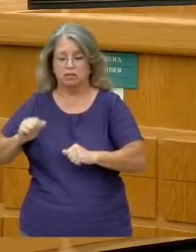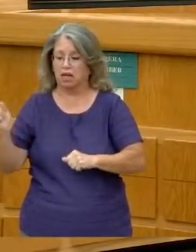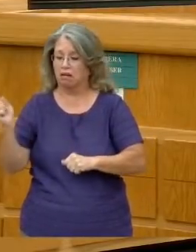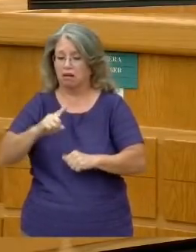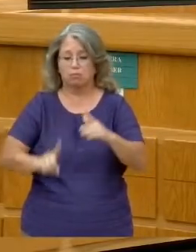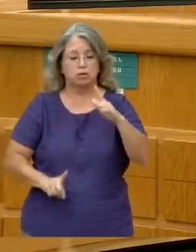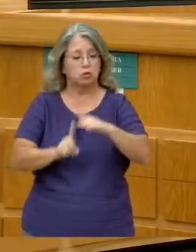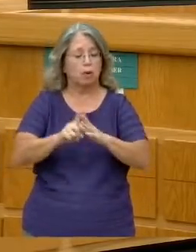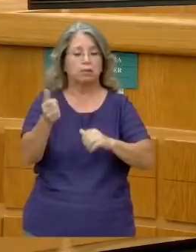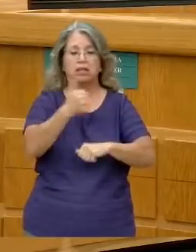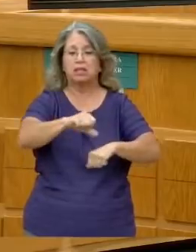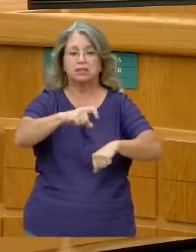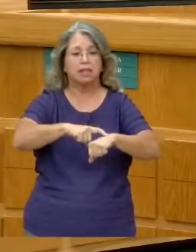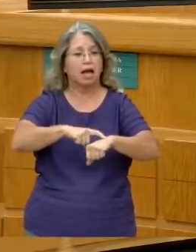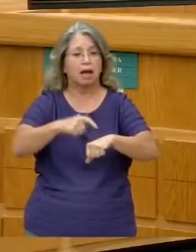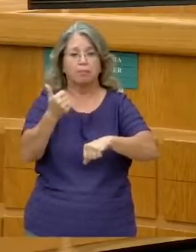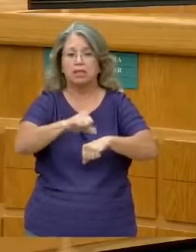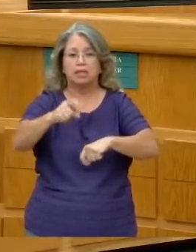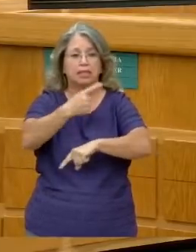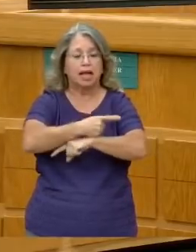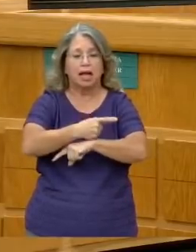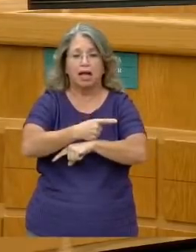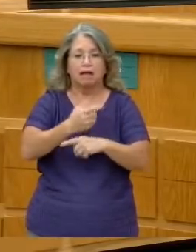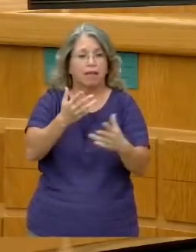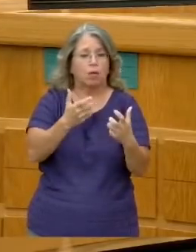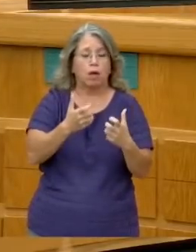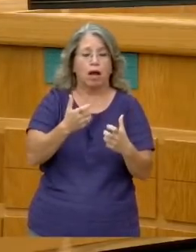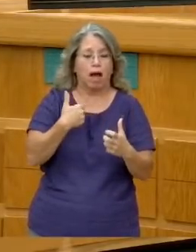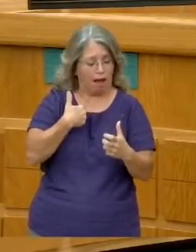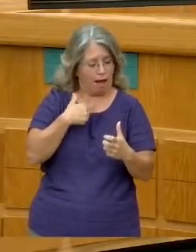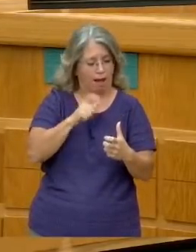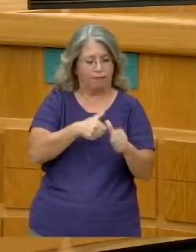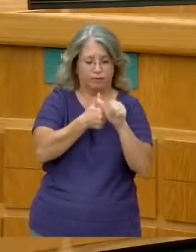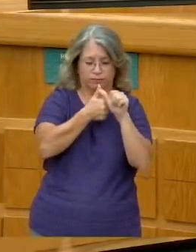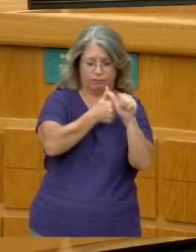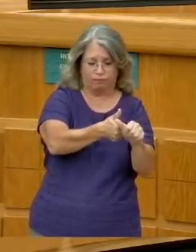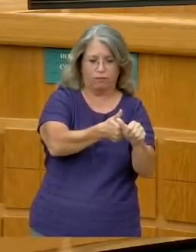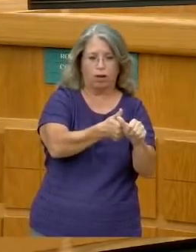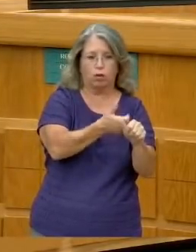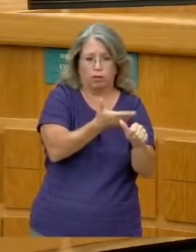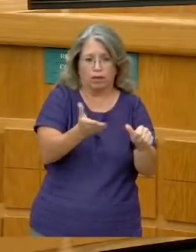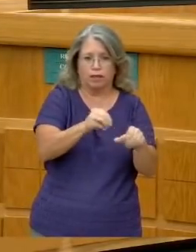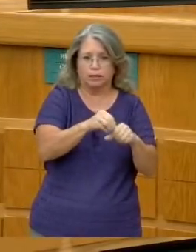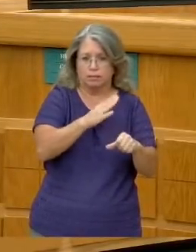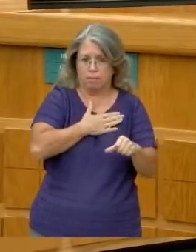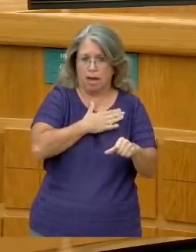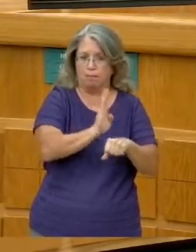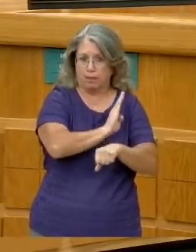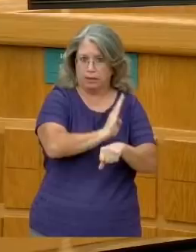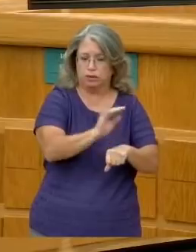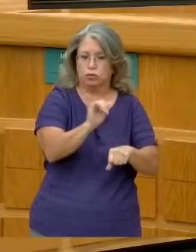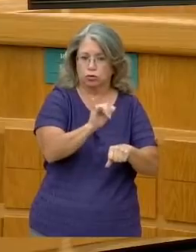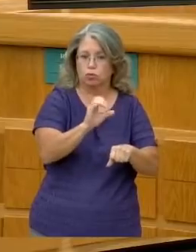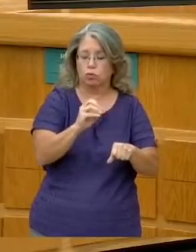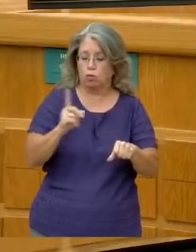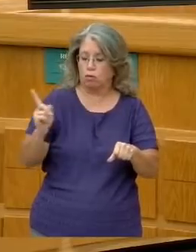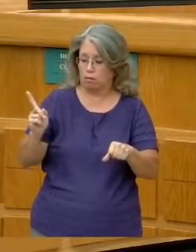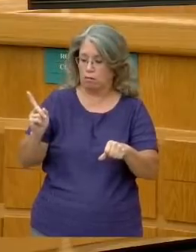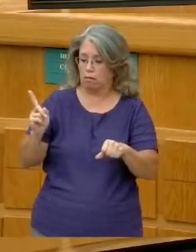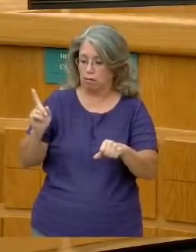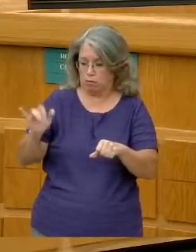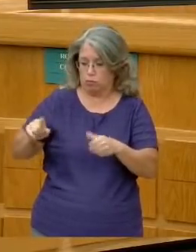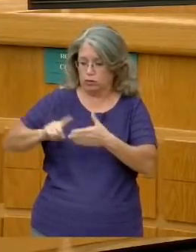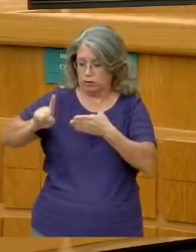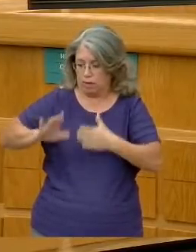want to without notifying me, because I've got certain things I've got to be in compliance with, or I have some penalties or they can shut me